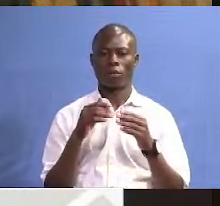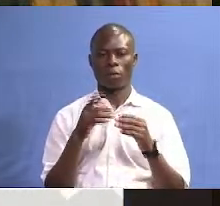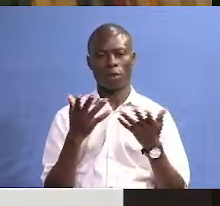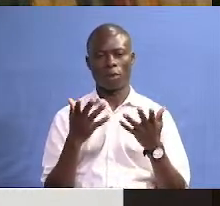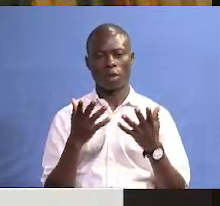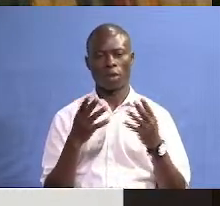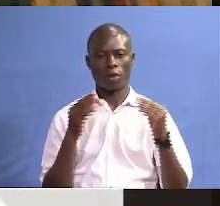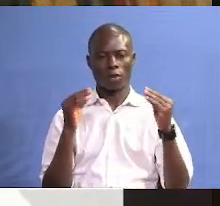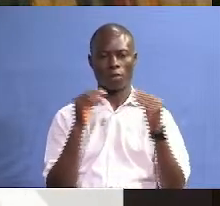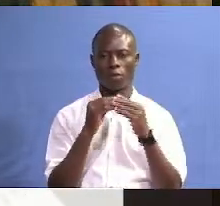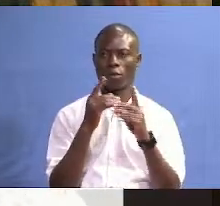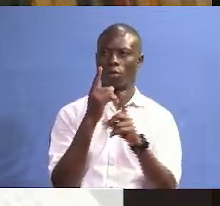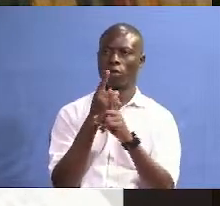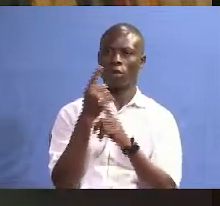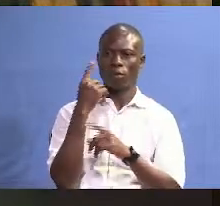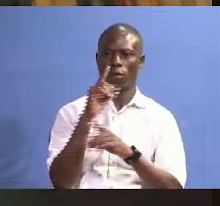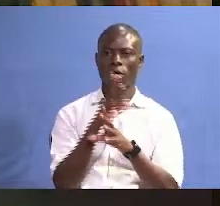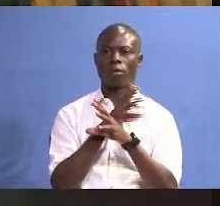the presidency